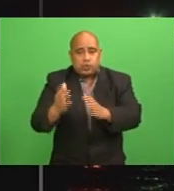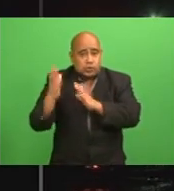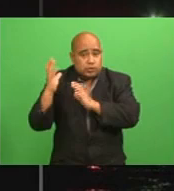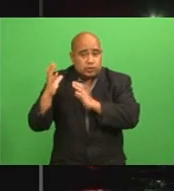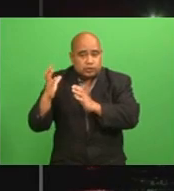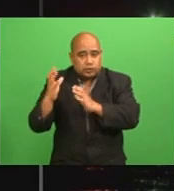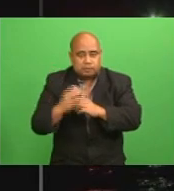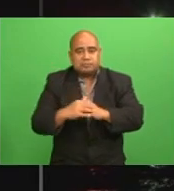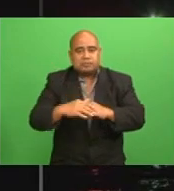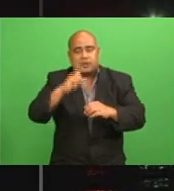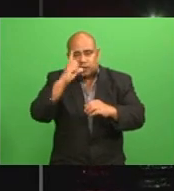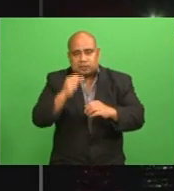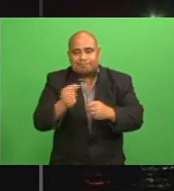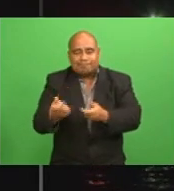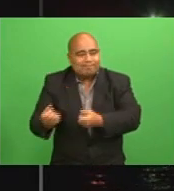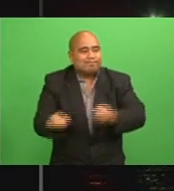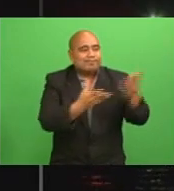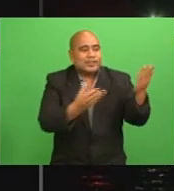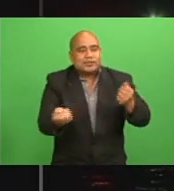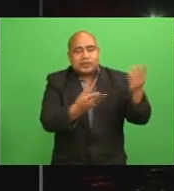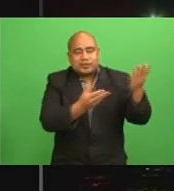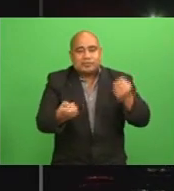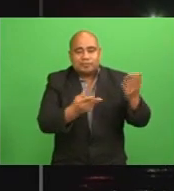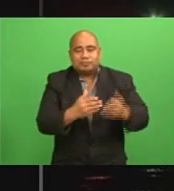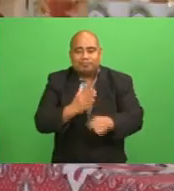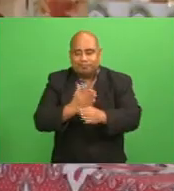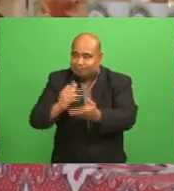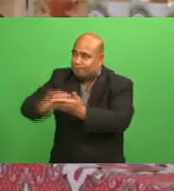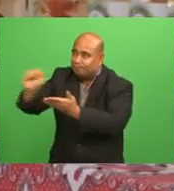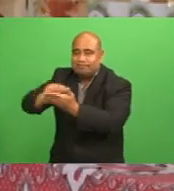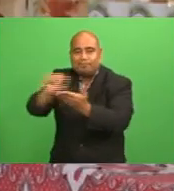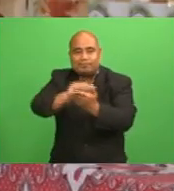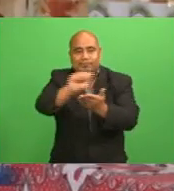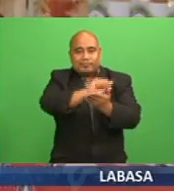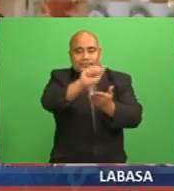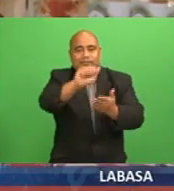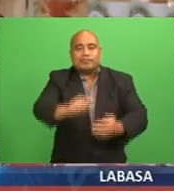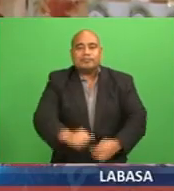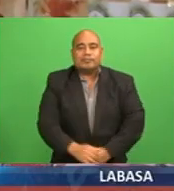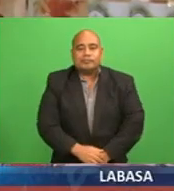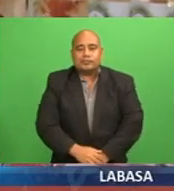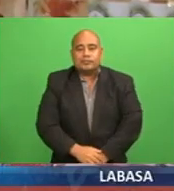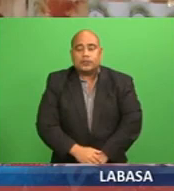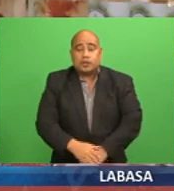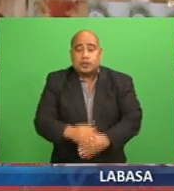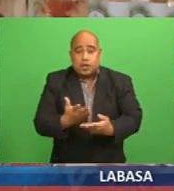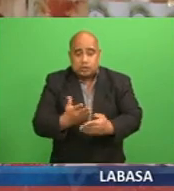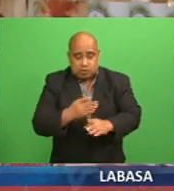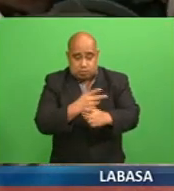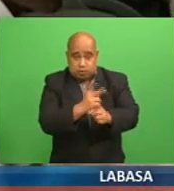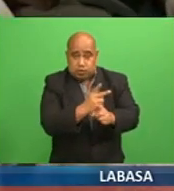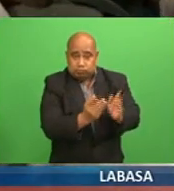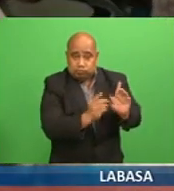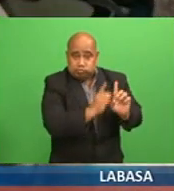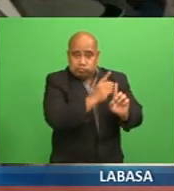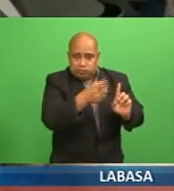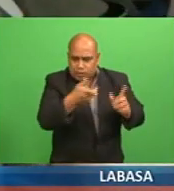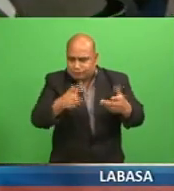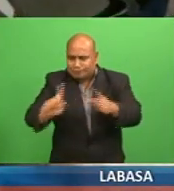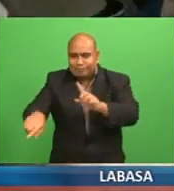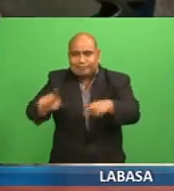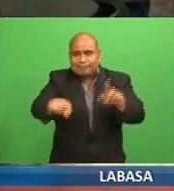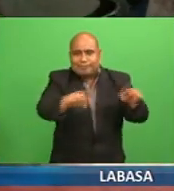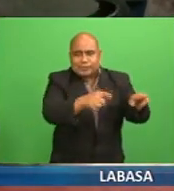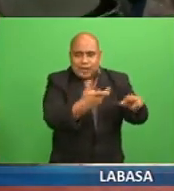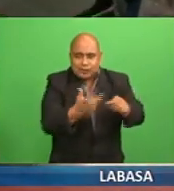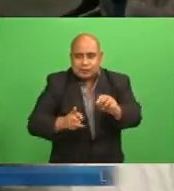international market. Eleanor Tarangaivu reports. Product development and diversification has seen the launch of Fiji coconut millers'